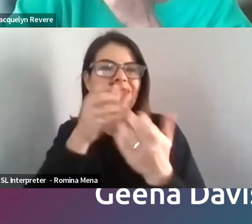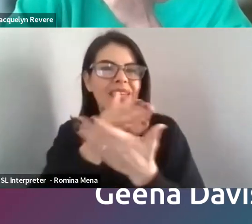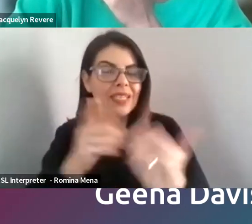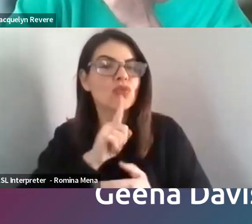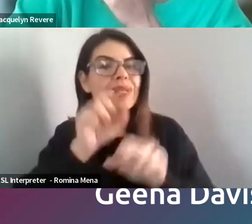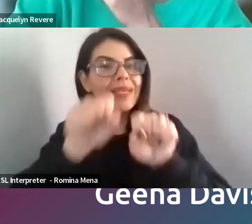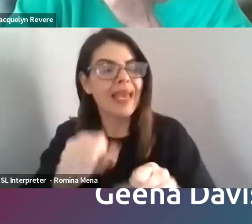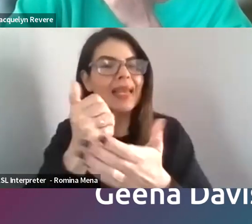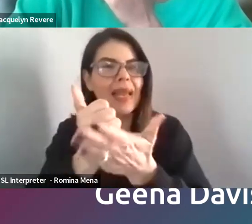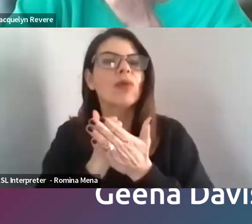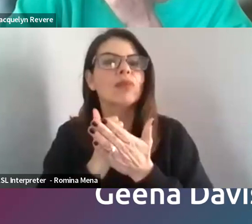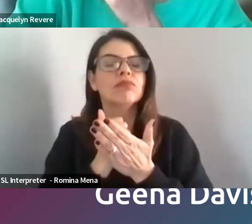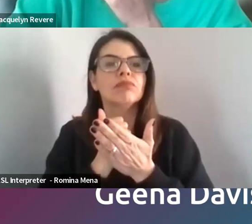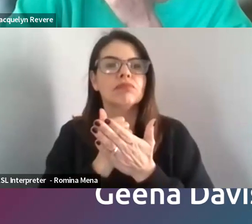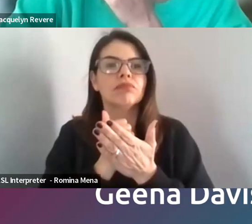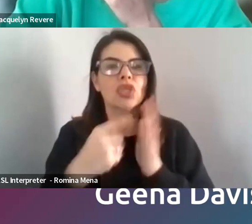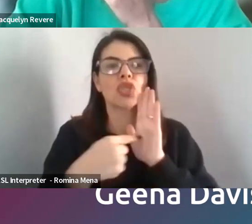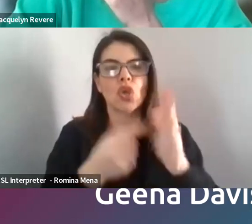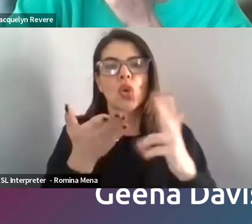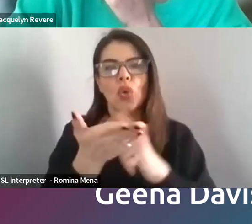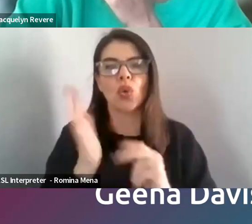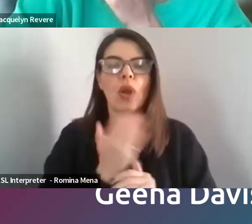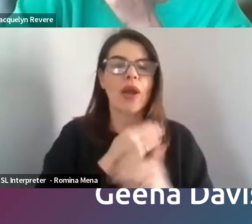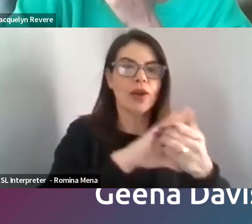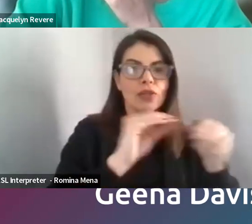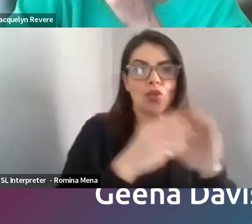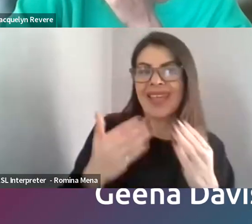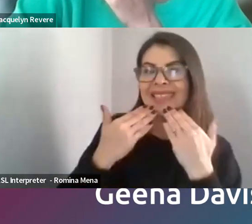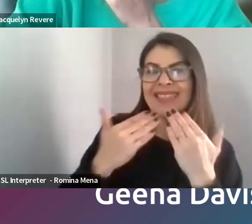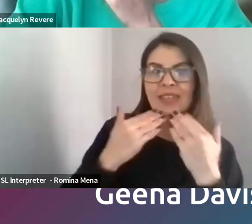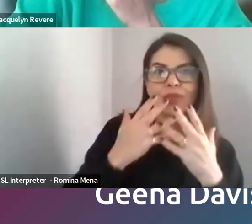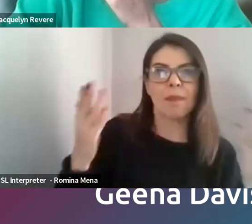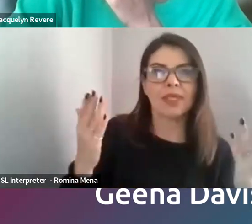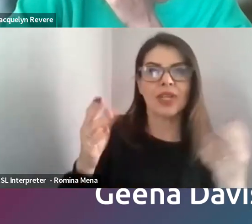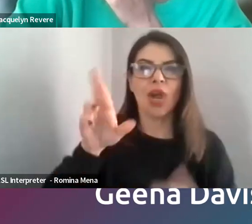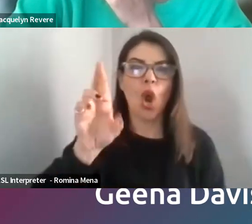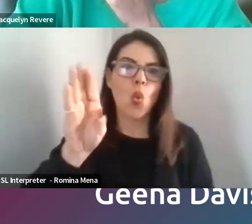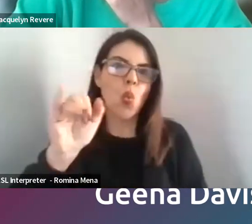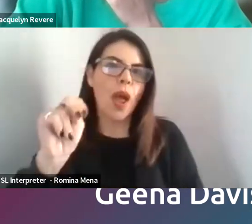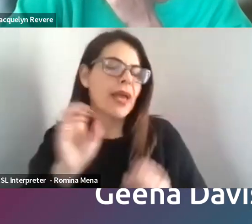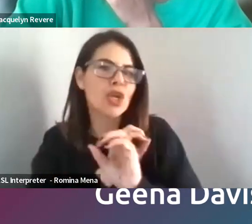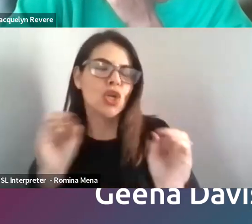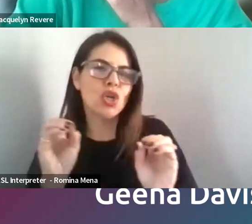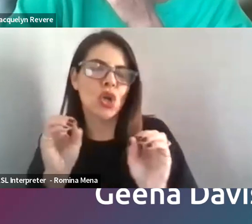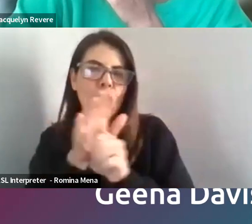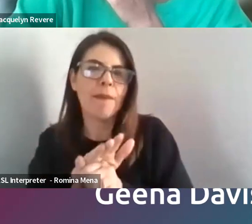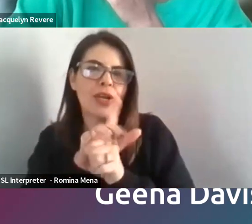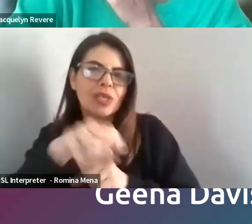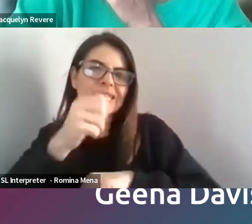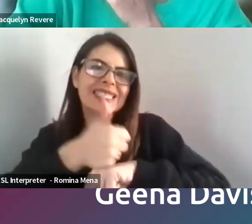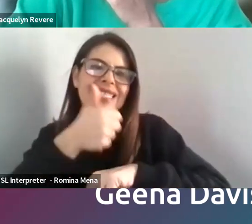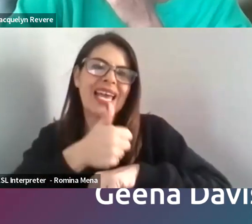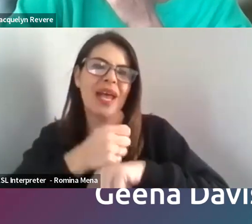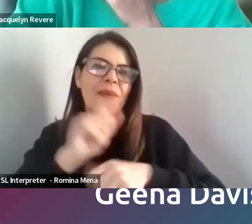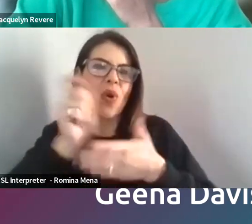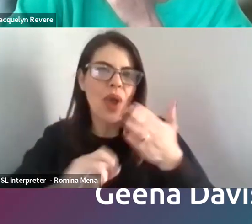to people to model in our stories. Thank you so much. So Robin, no pressure. You got to build a writer's room with all kinds of